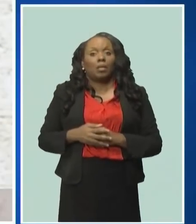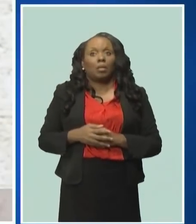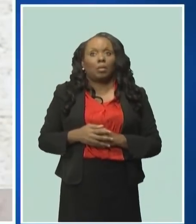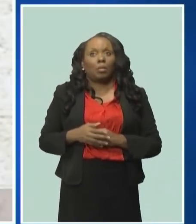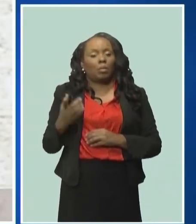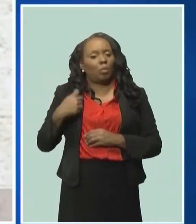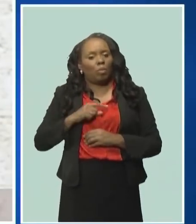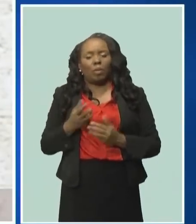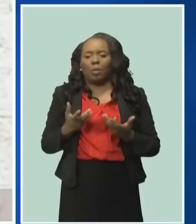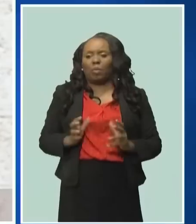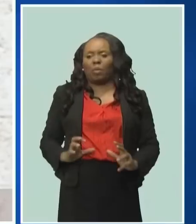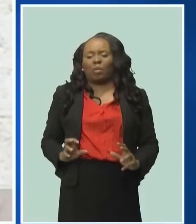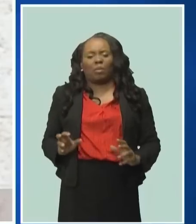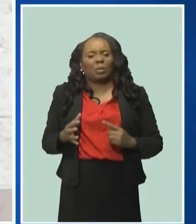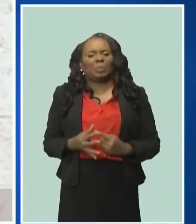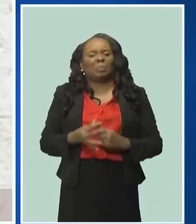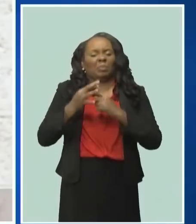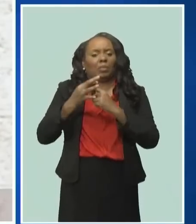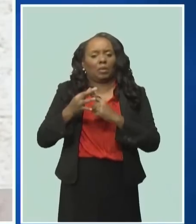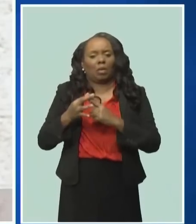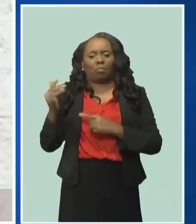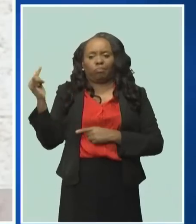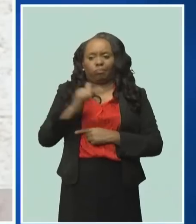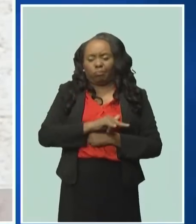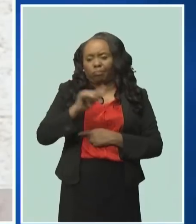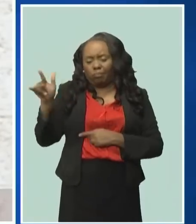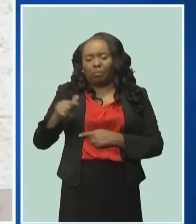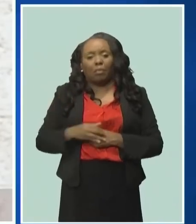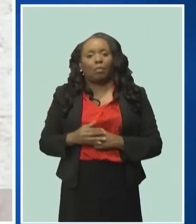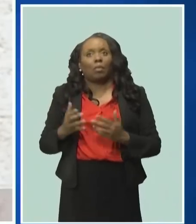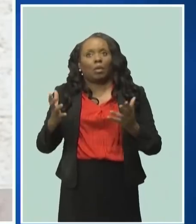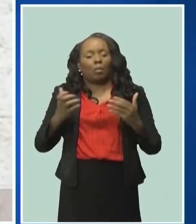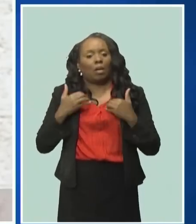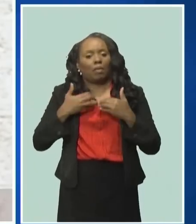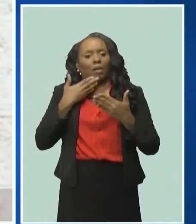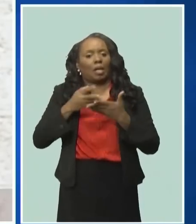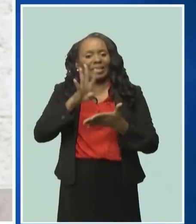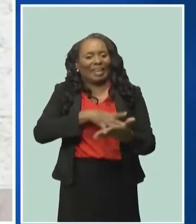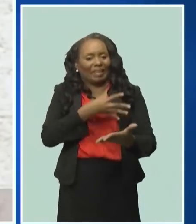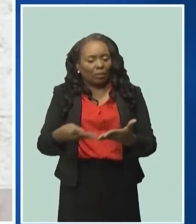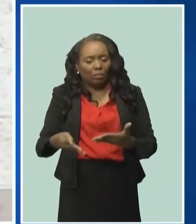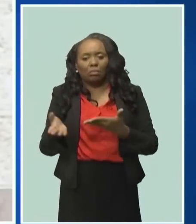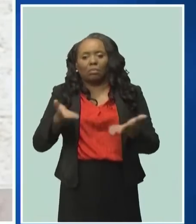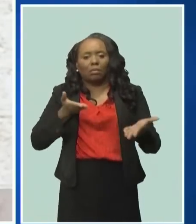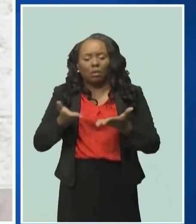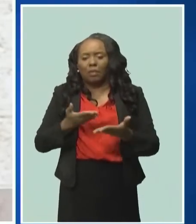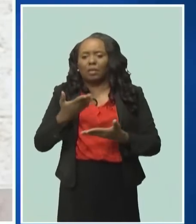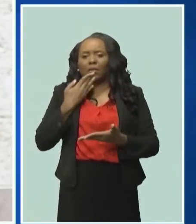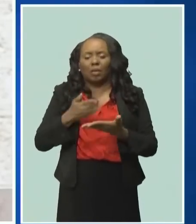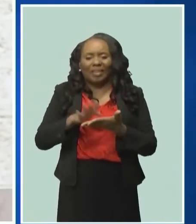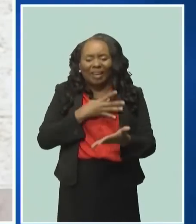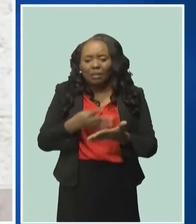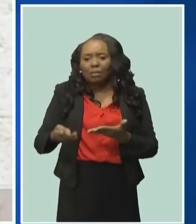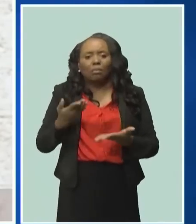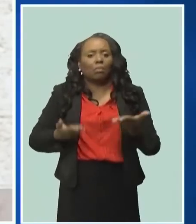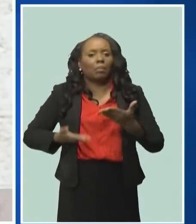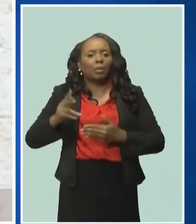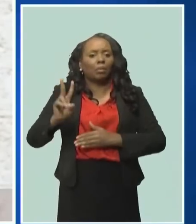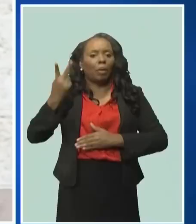don't want that. We want our way forward is to have a scheduled service, ideally for us twice